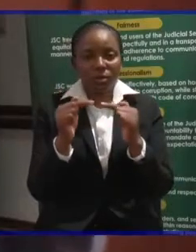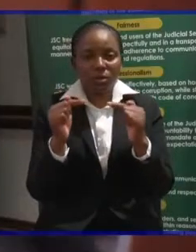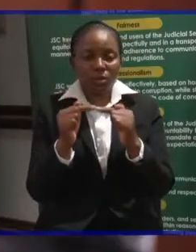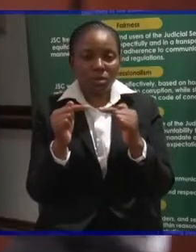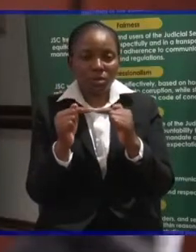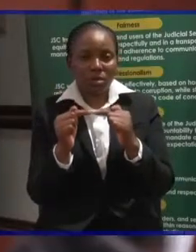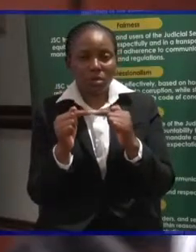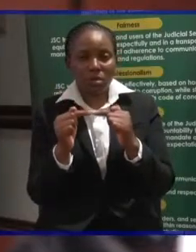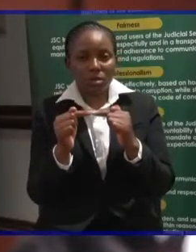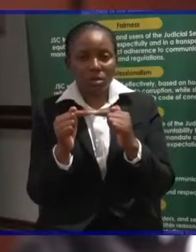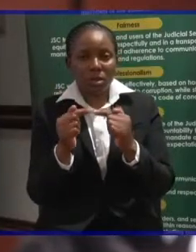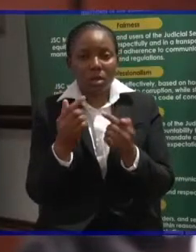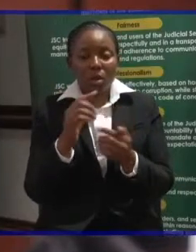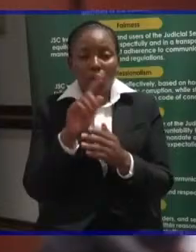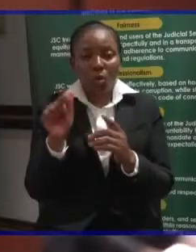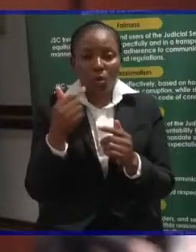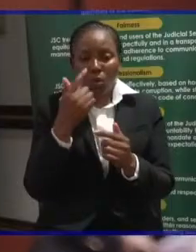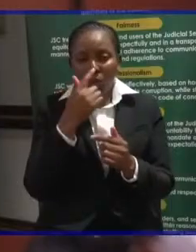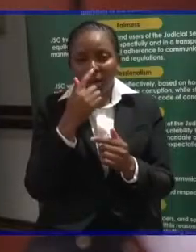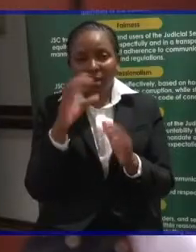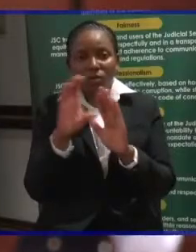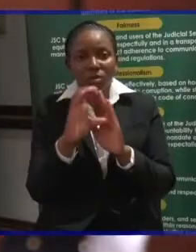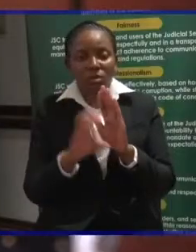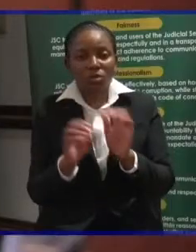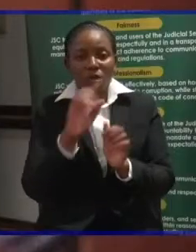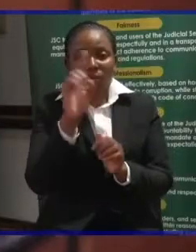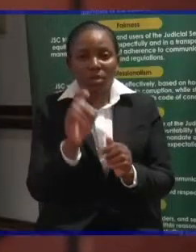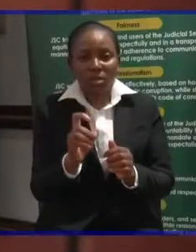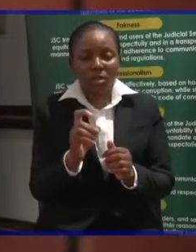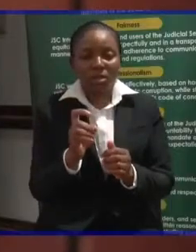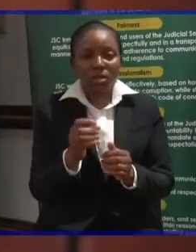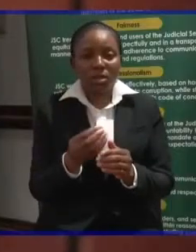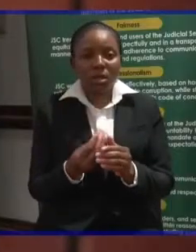the constitutional question arises during